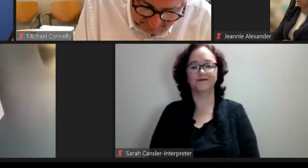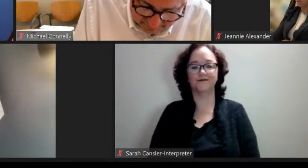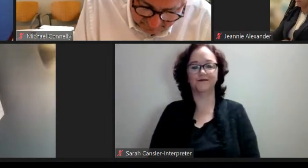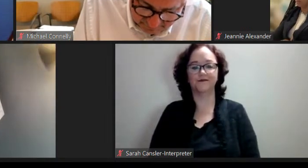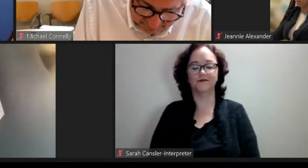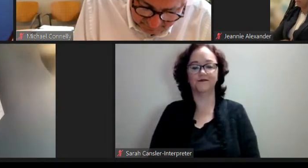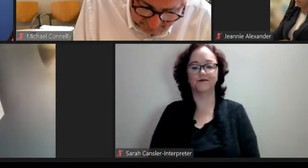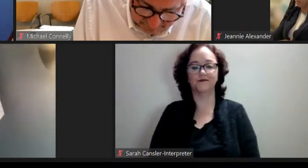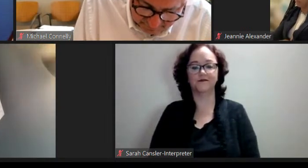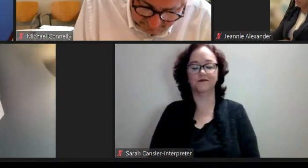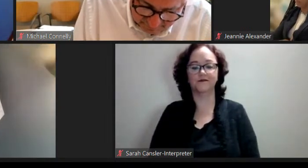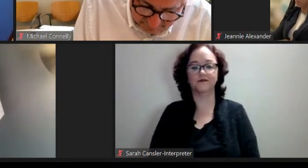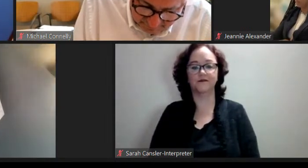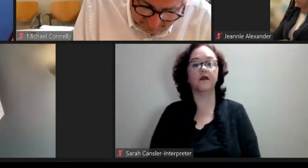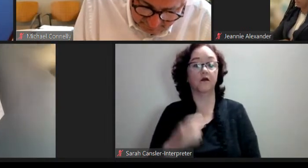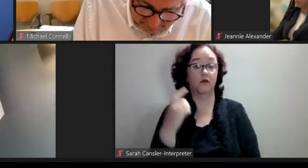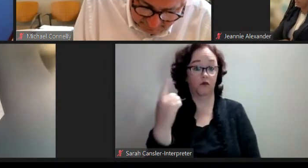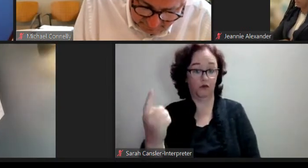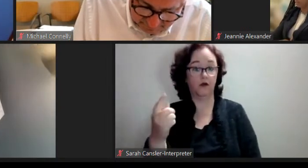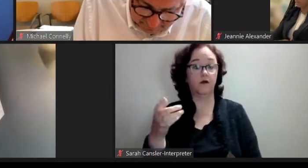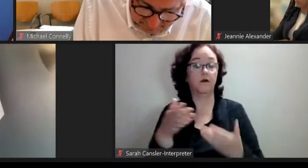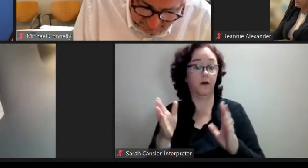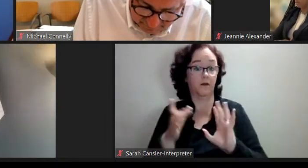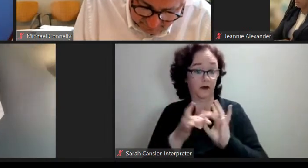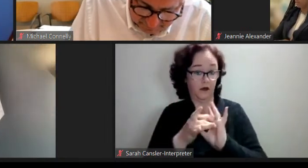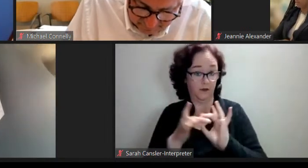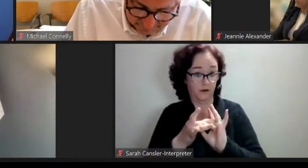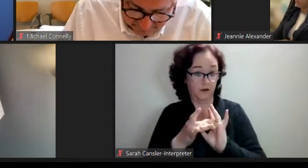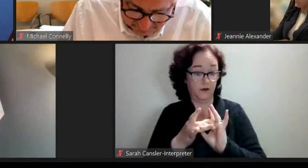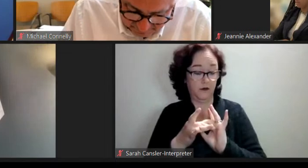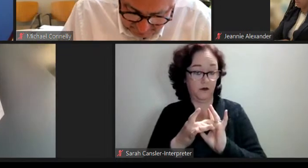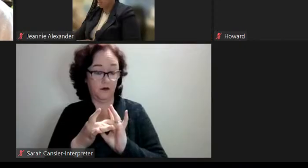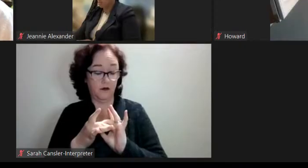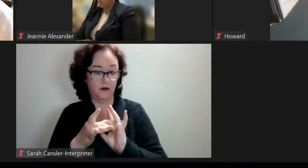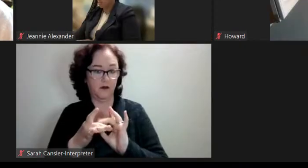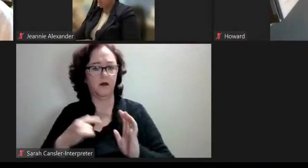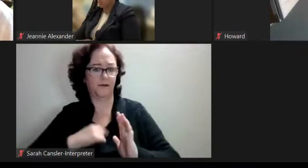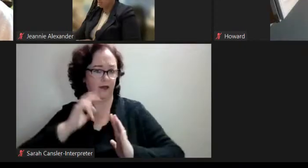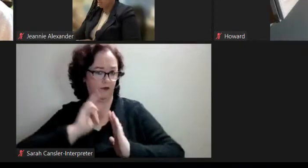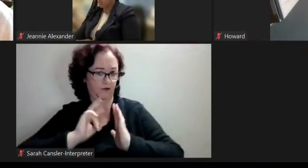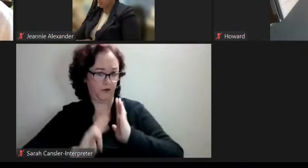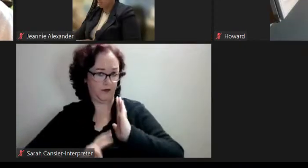We have one public comment, and I will read it.